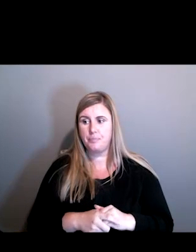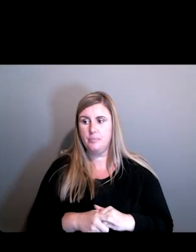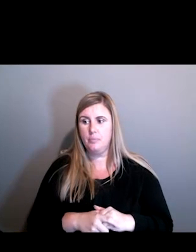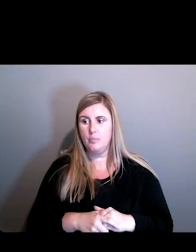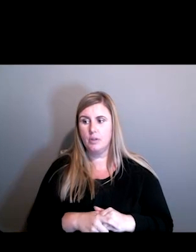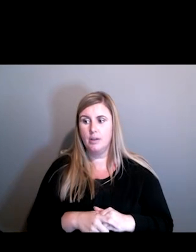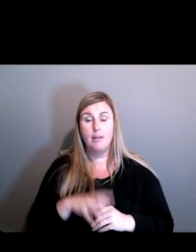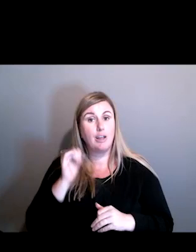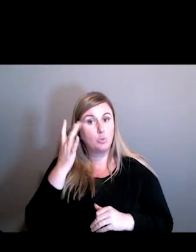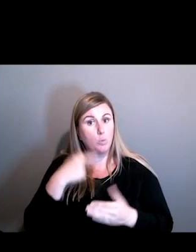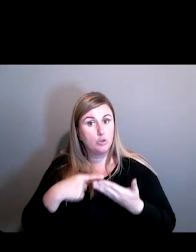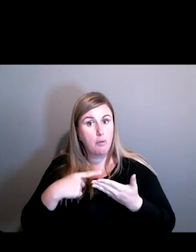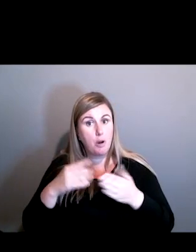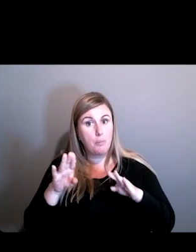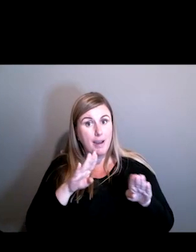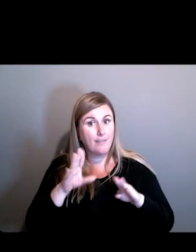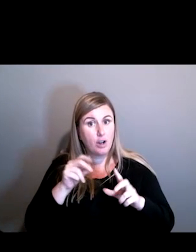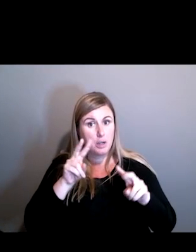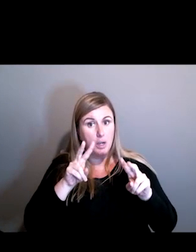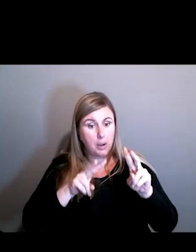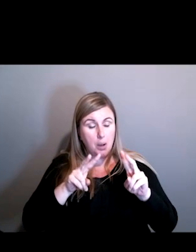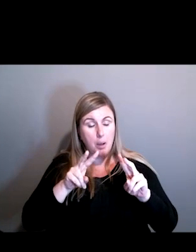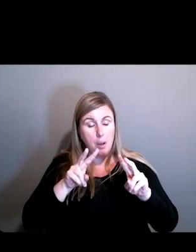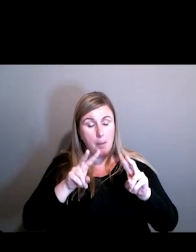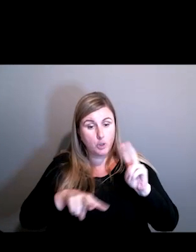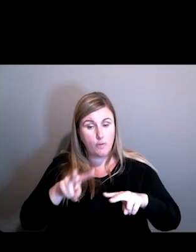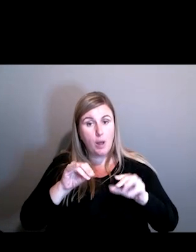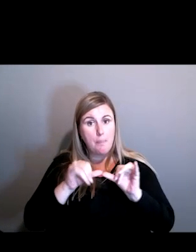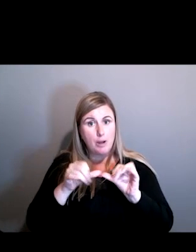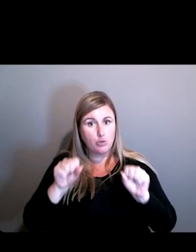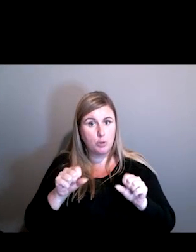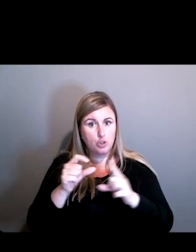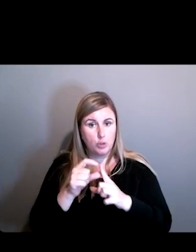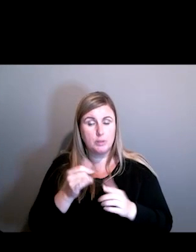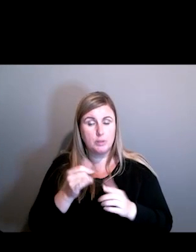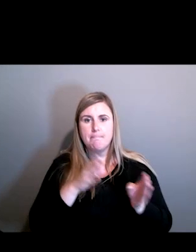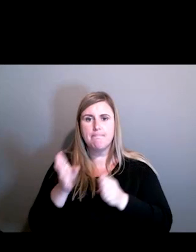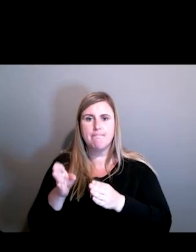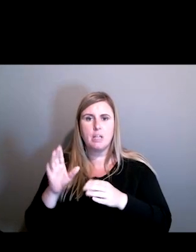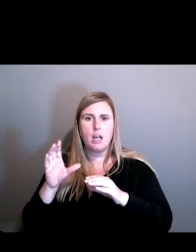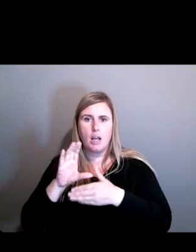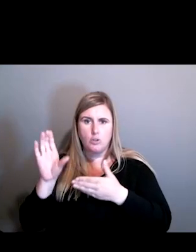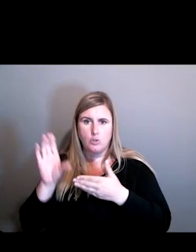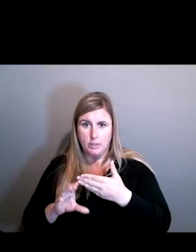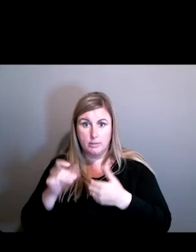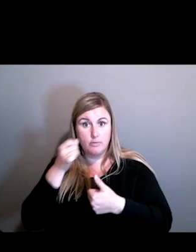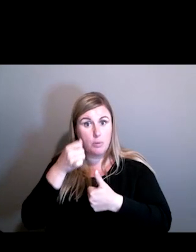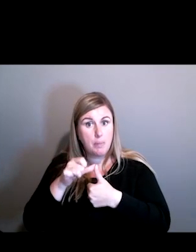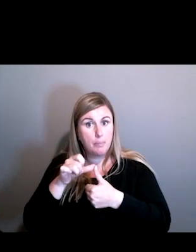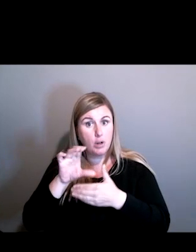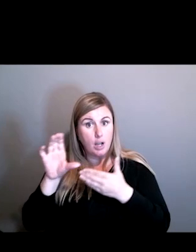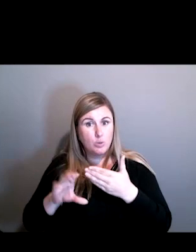effective. So that's why we talk about behavior in observable and measurable terms. Now let's talk about